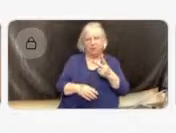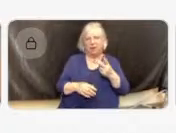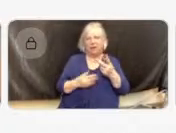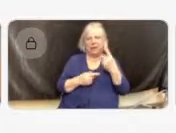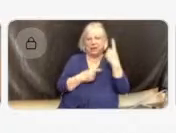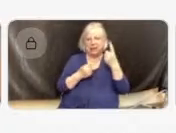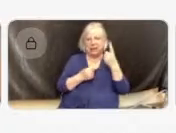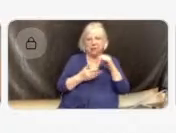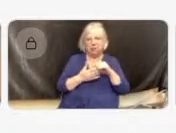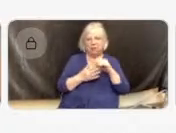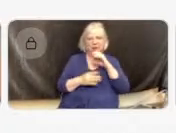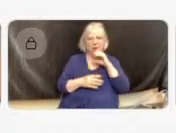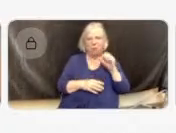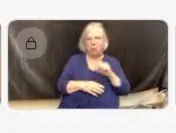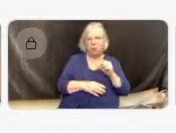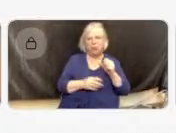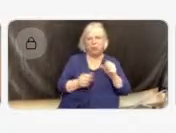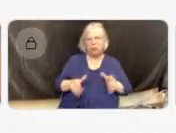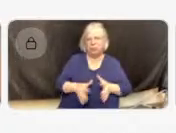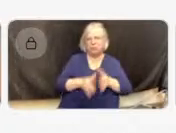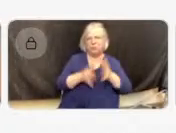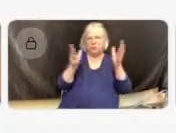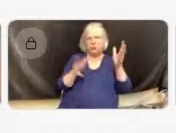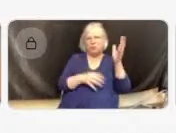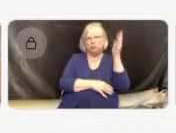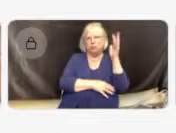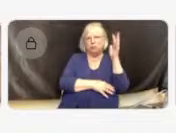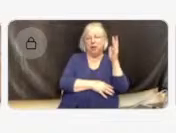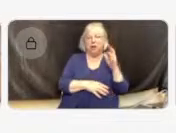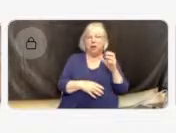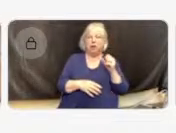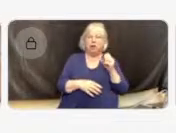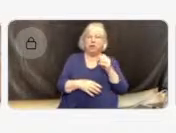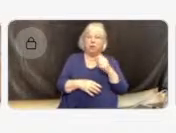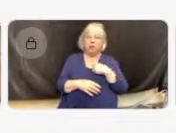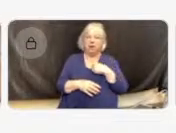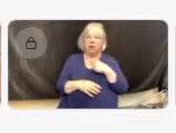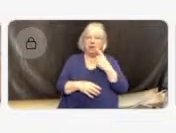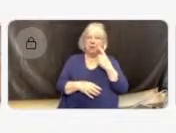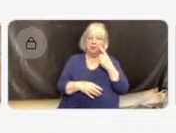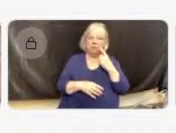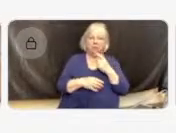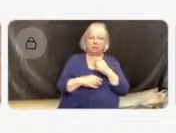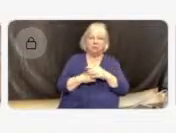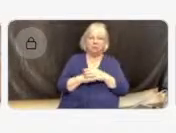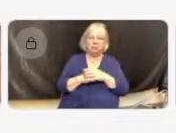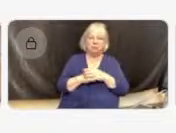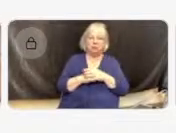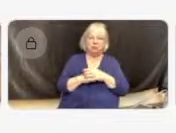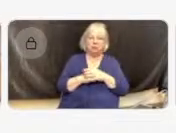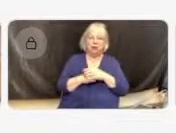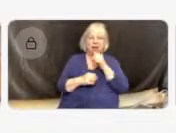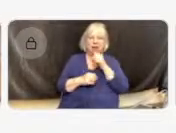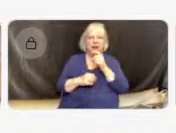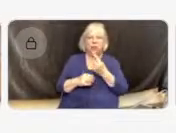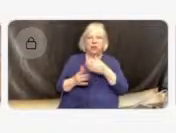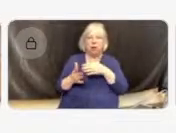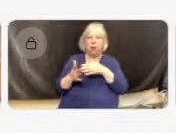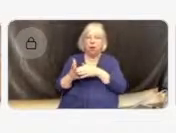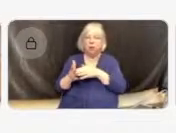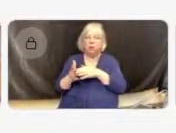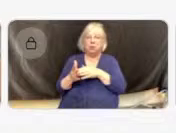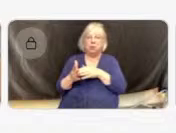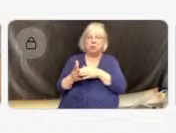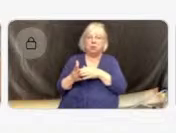form. And so I don't see a good argument for granting this variance. Not only do I oppose it, I don't see an argument for